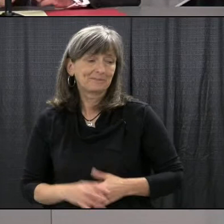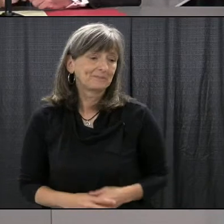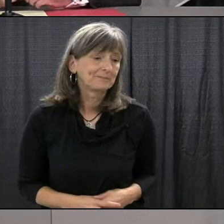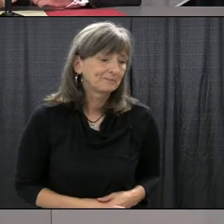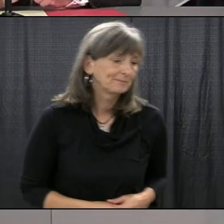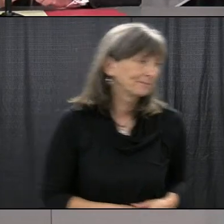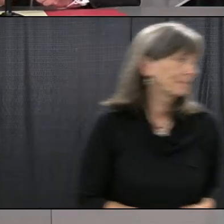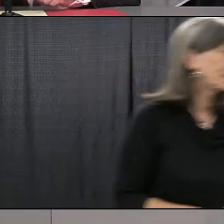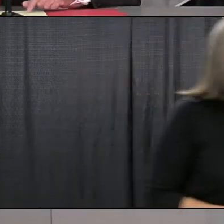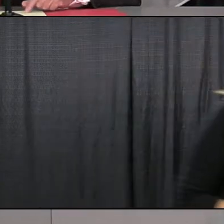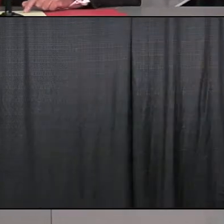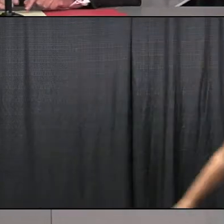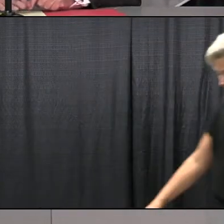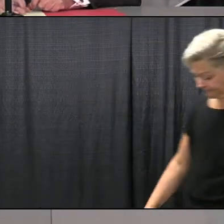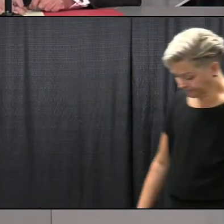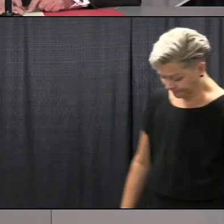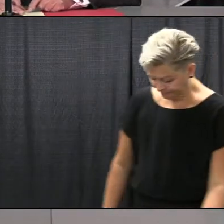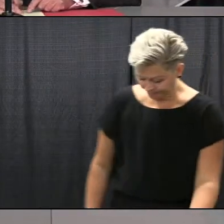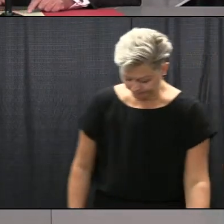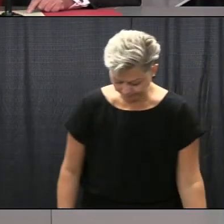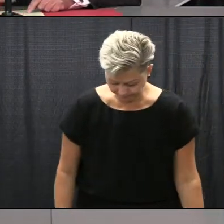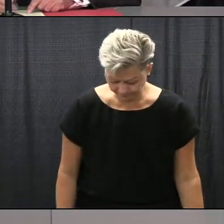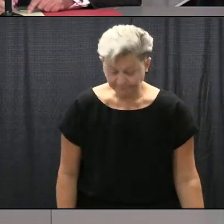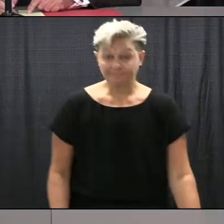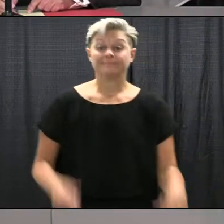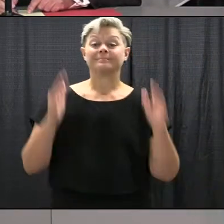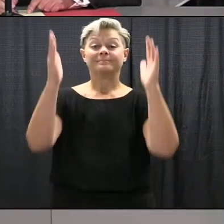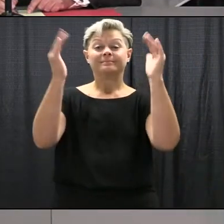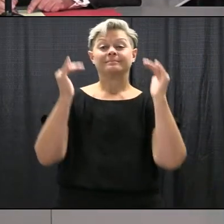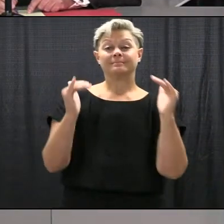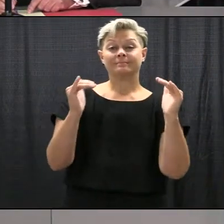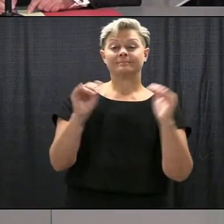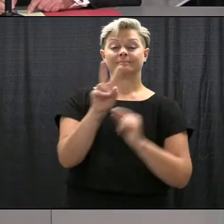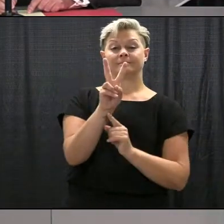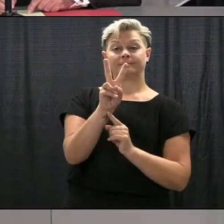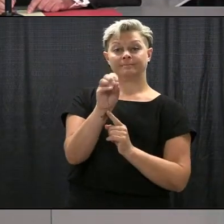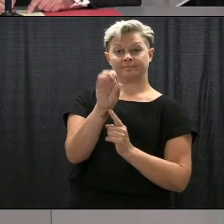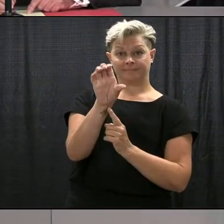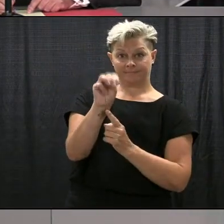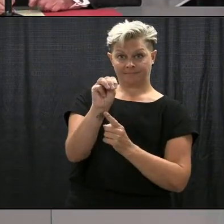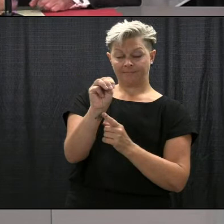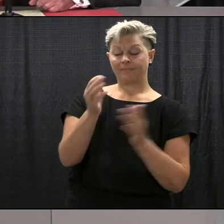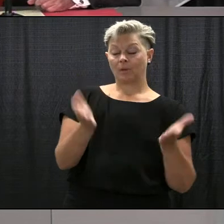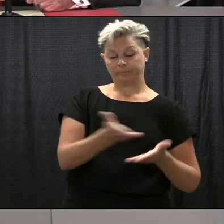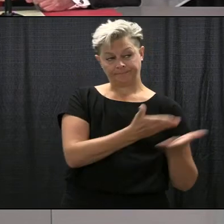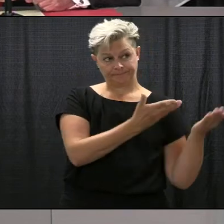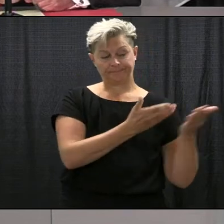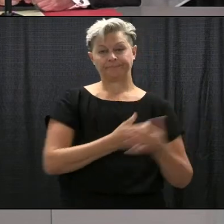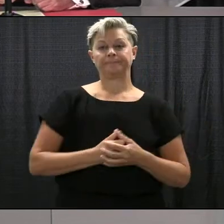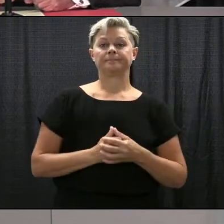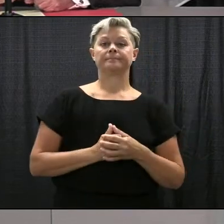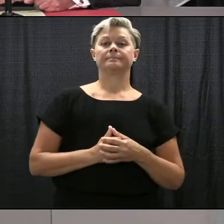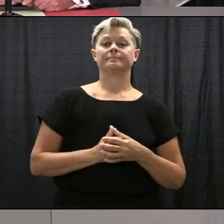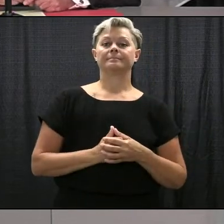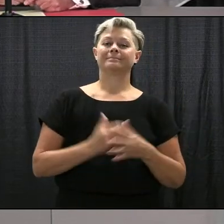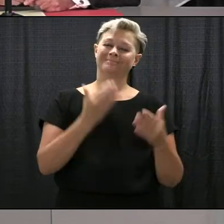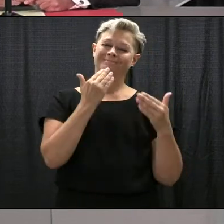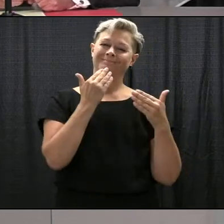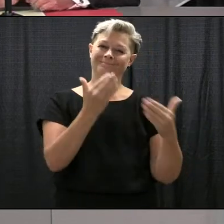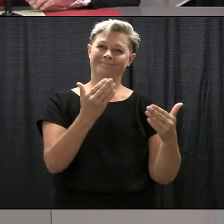Thank you. Our next questions are from Brian Callahan with VOCM. Please go ahead. Thank